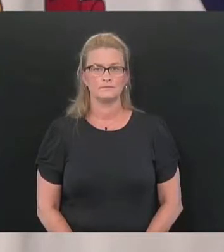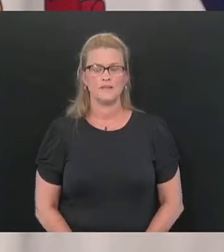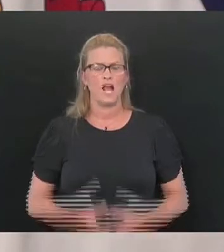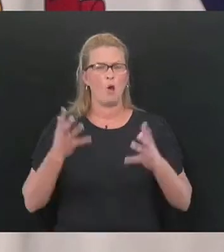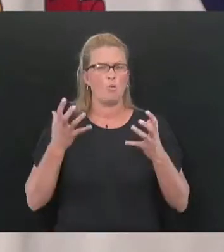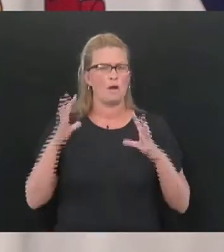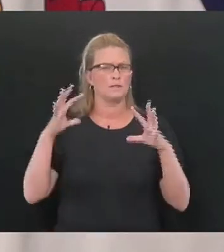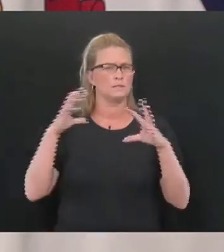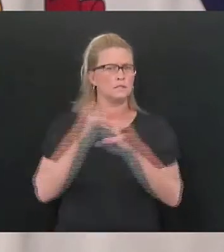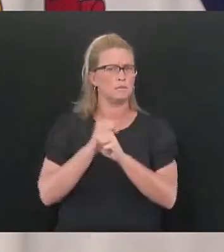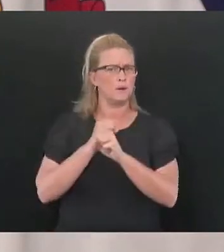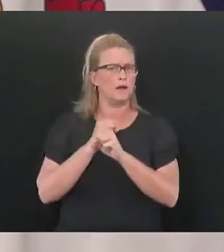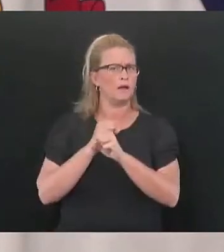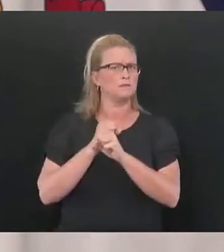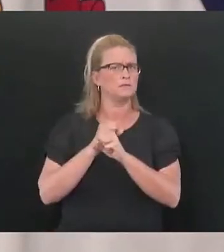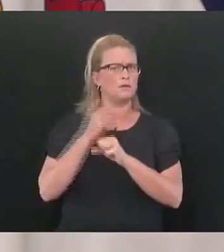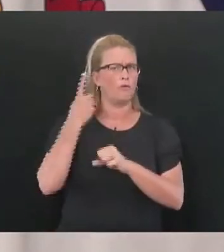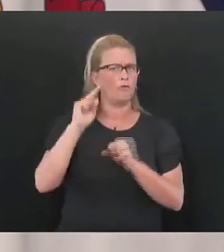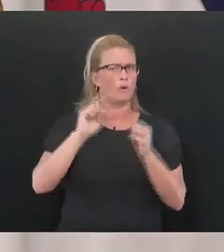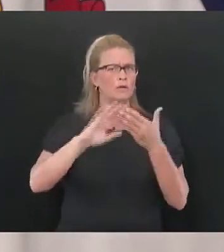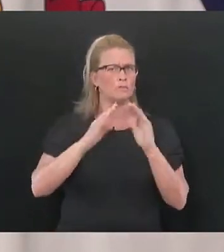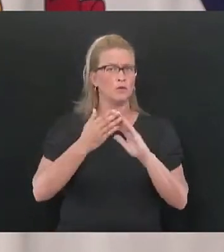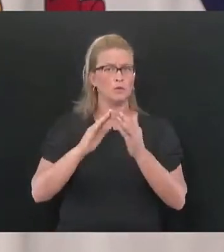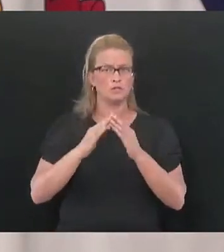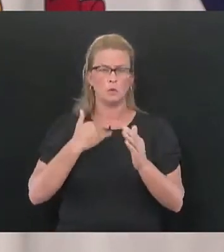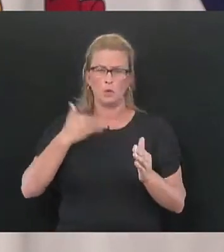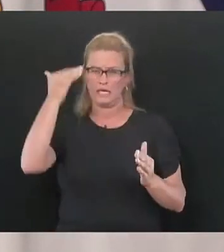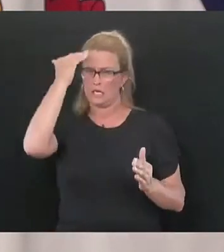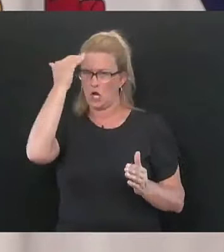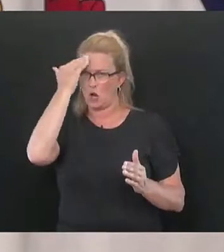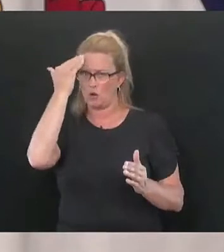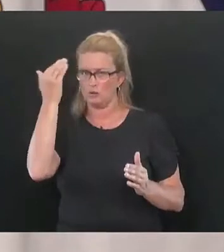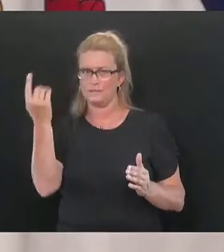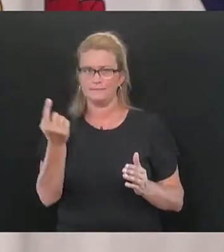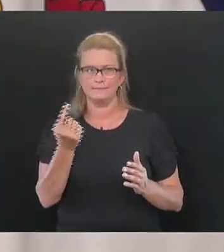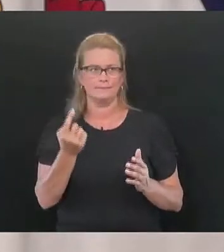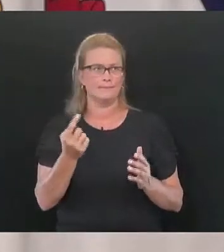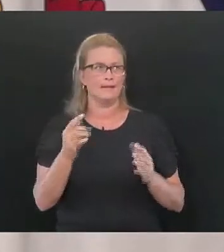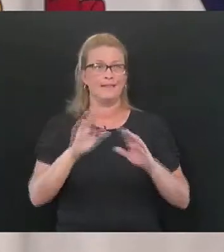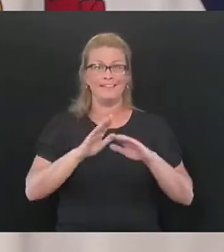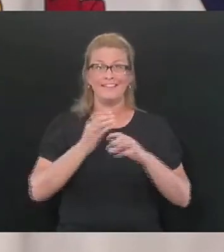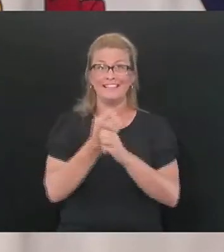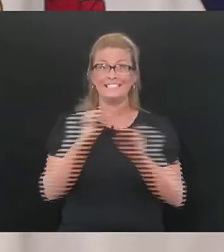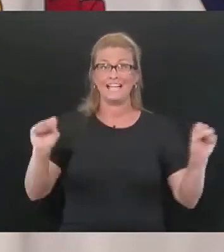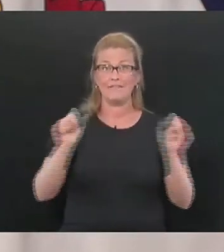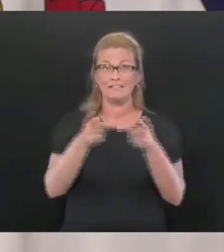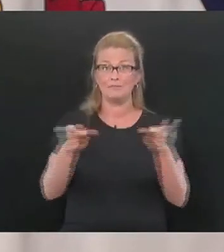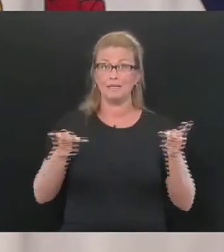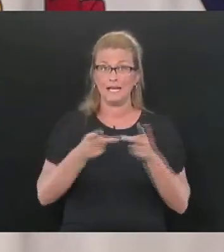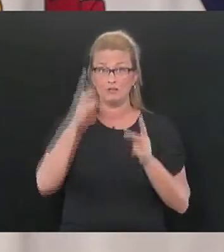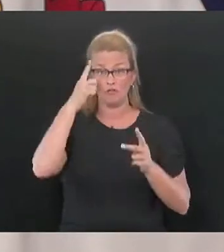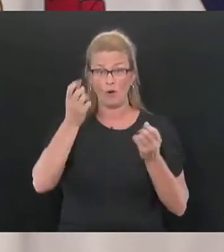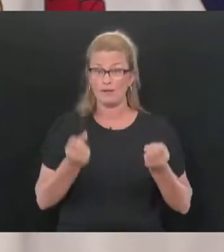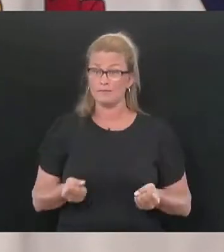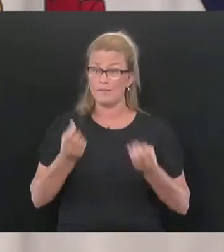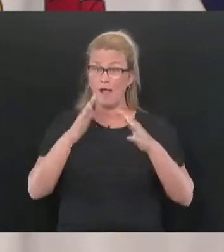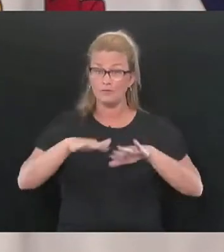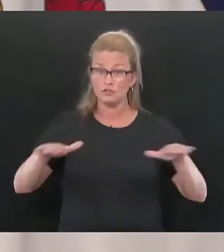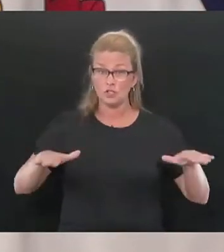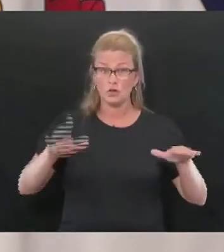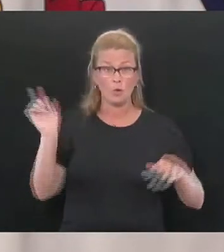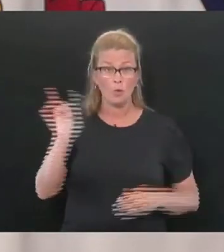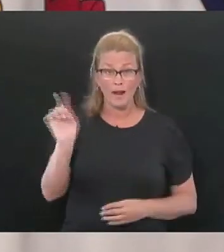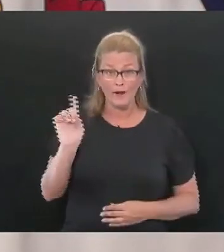all know that in a lot of instances, the safest place a kid can be is at school. We know the